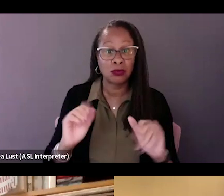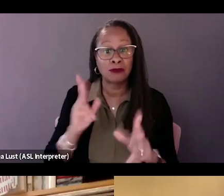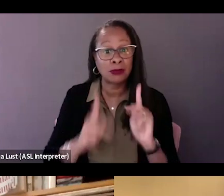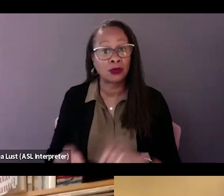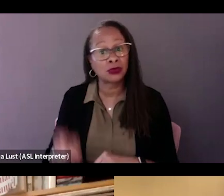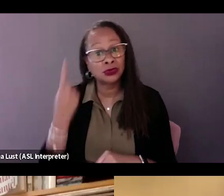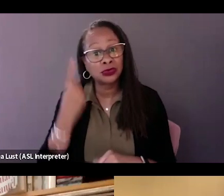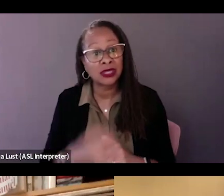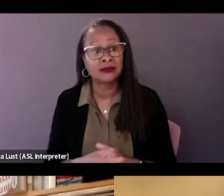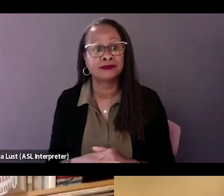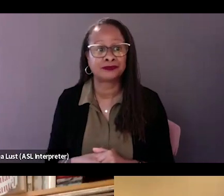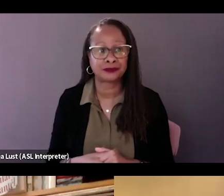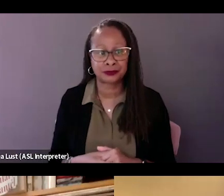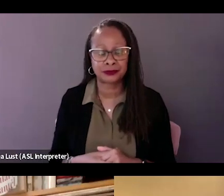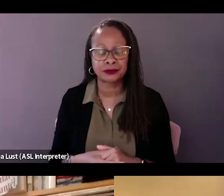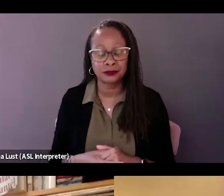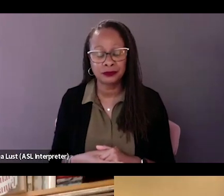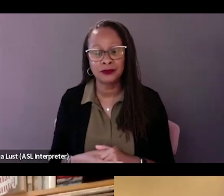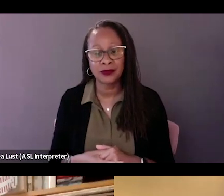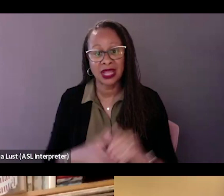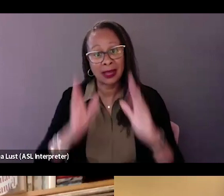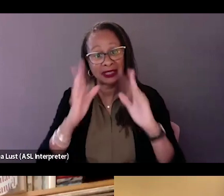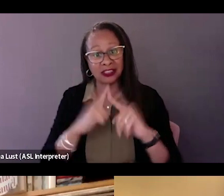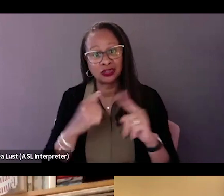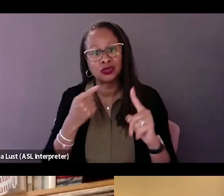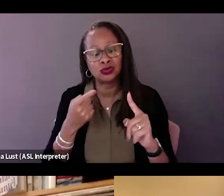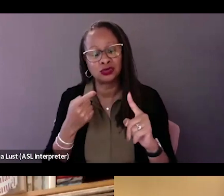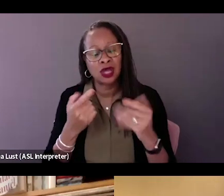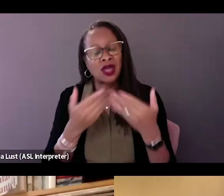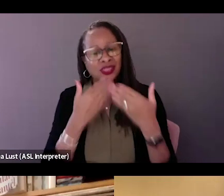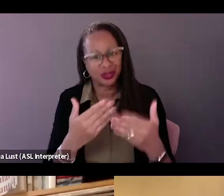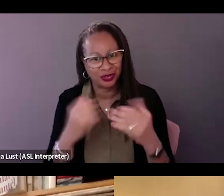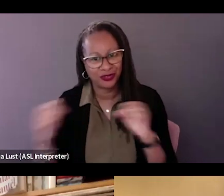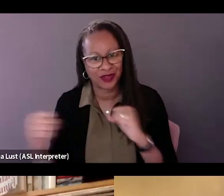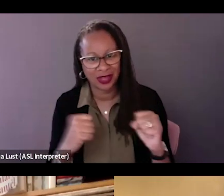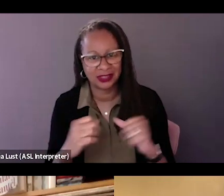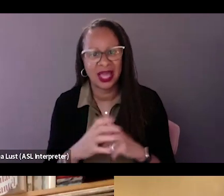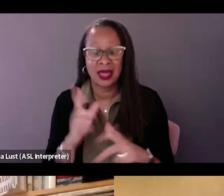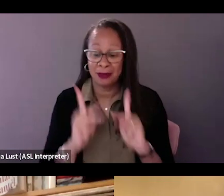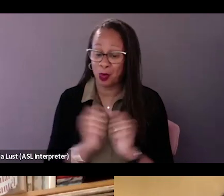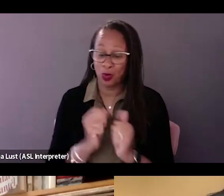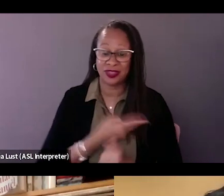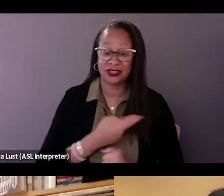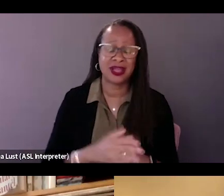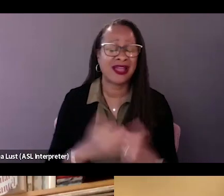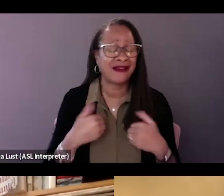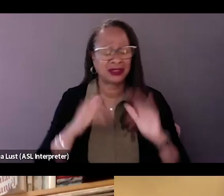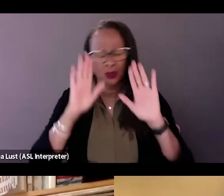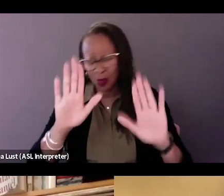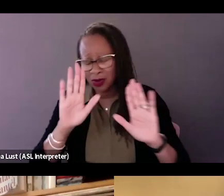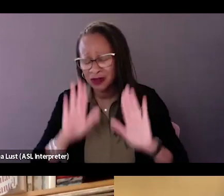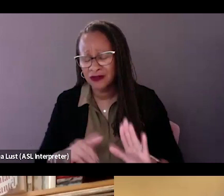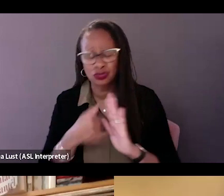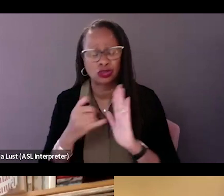understand and pay attention to the good fight. There are people amongst us, there are some fantastic journalists amongst